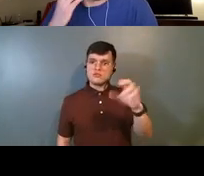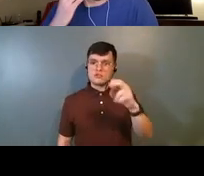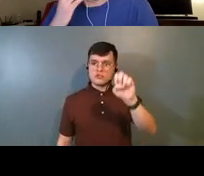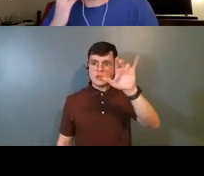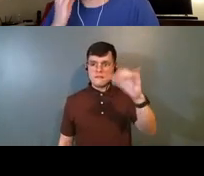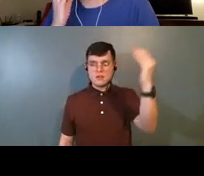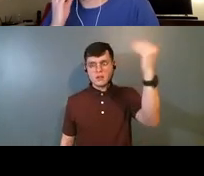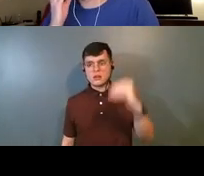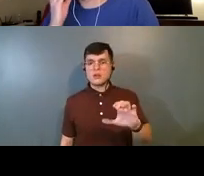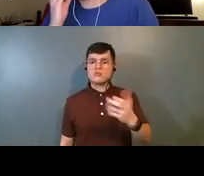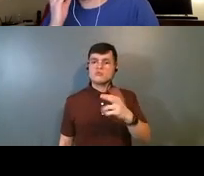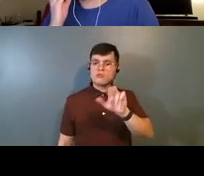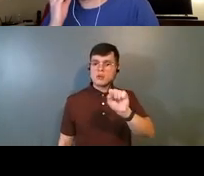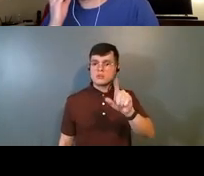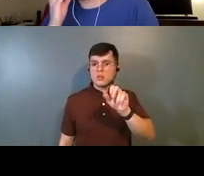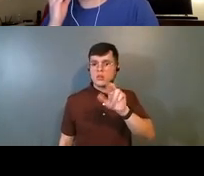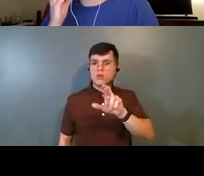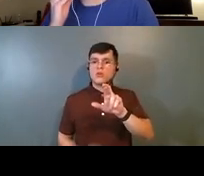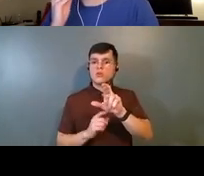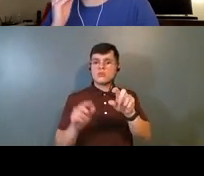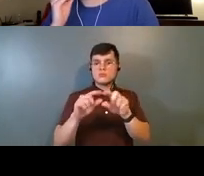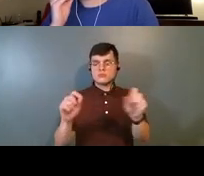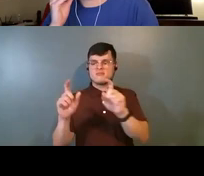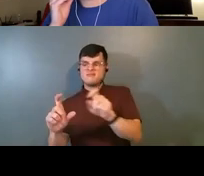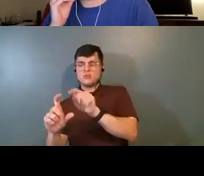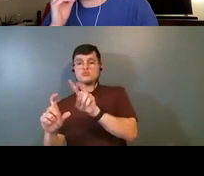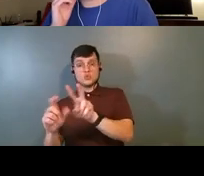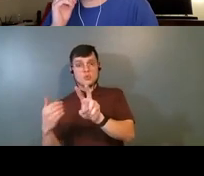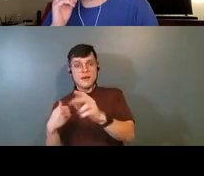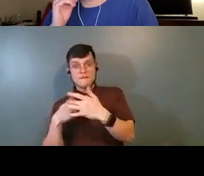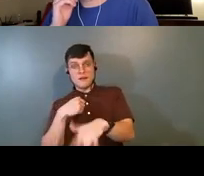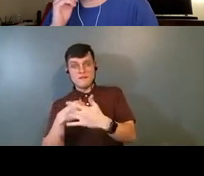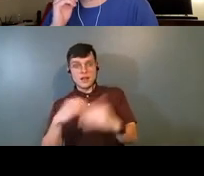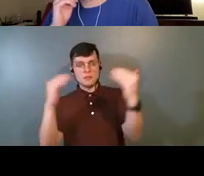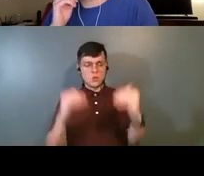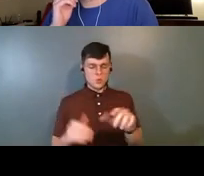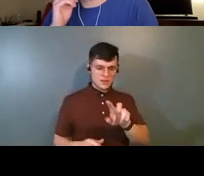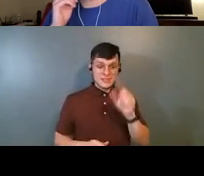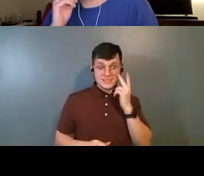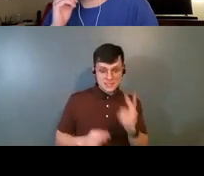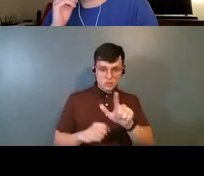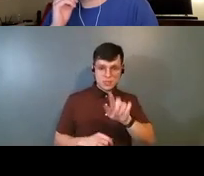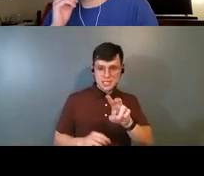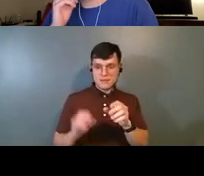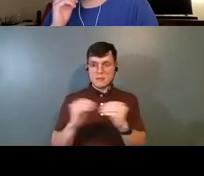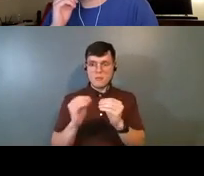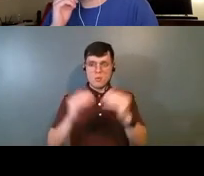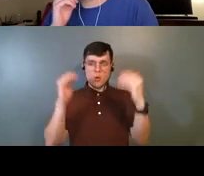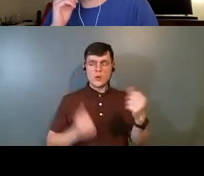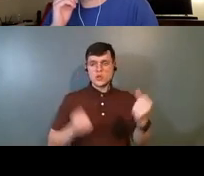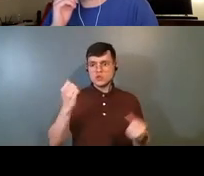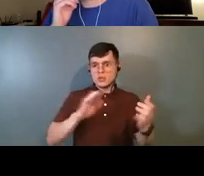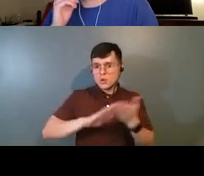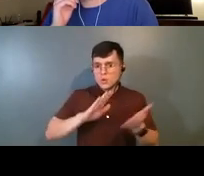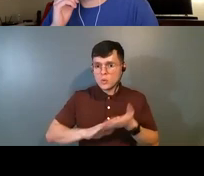parent checkbox not checked. Chrysler left parent 2 right parent checkbox not checked. Link C 27 more heading level 3 driven wheels front wheel drive left parent 108 right